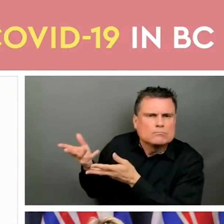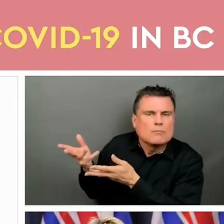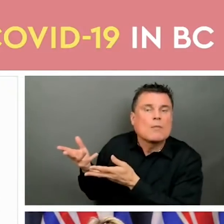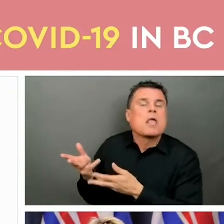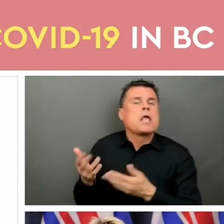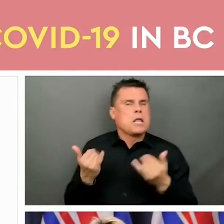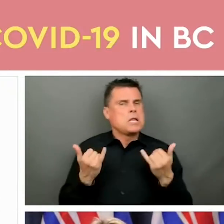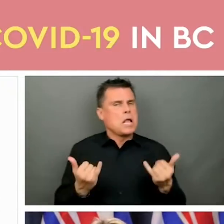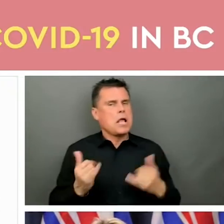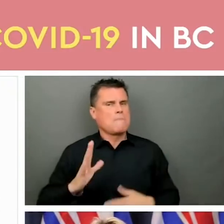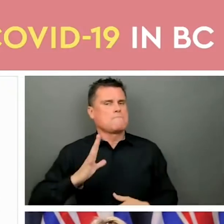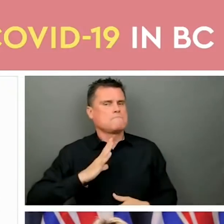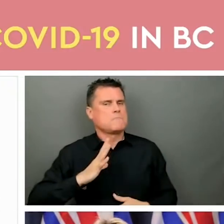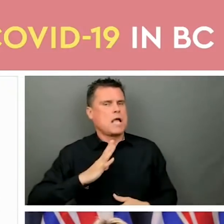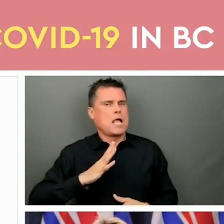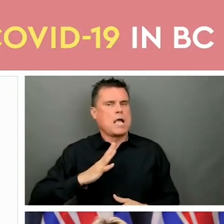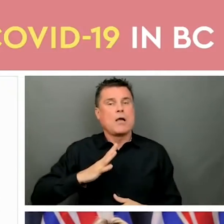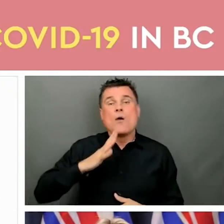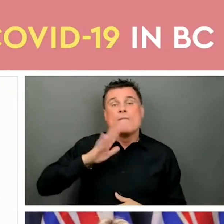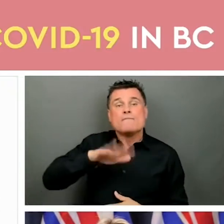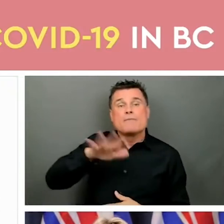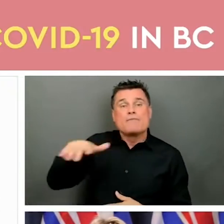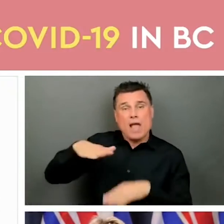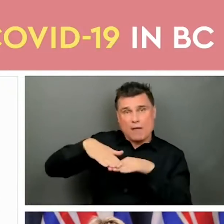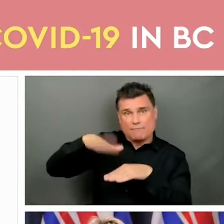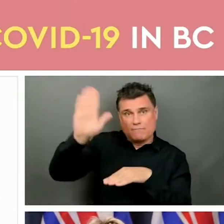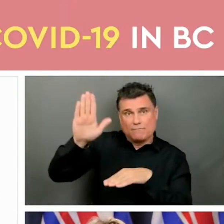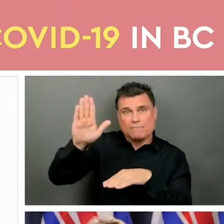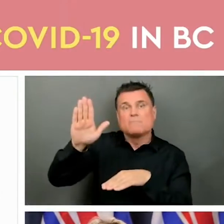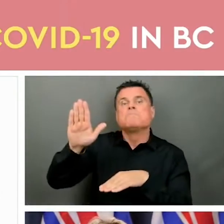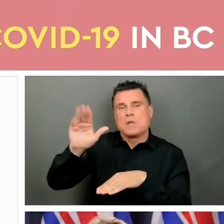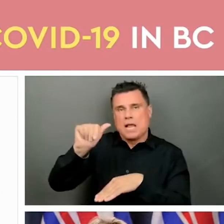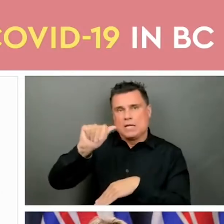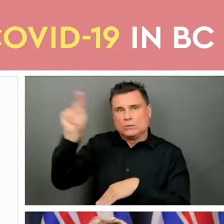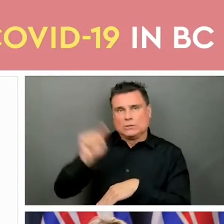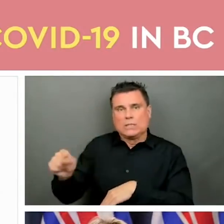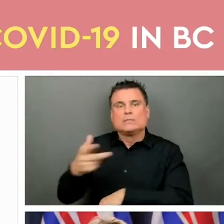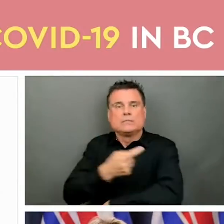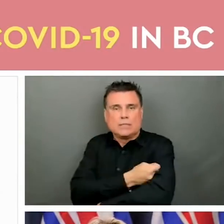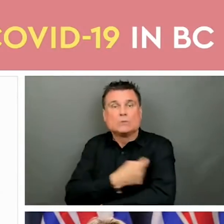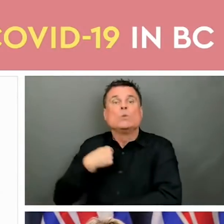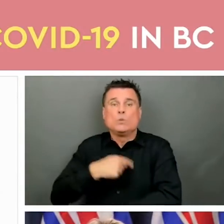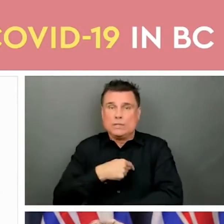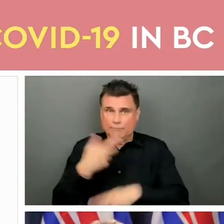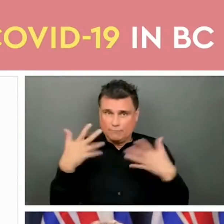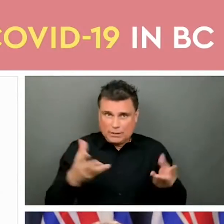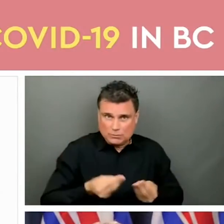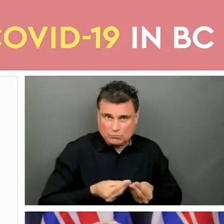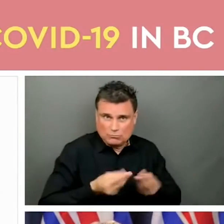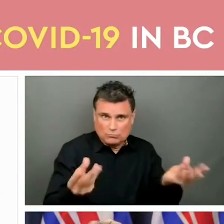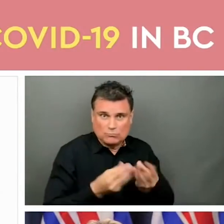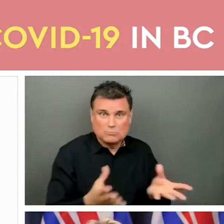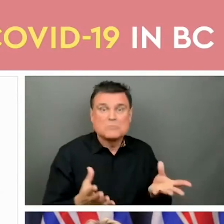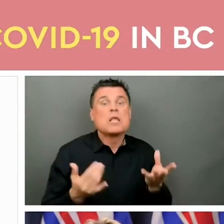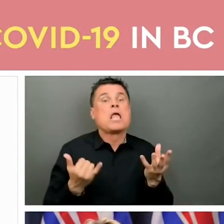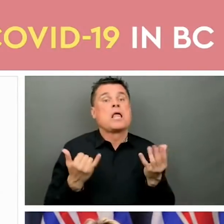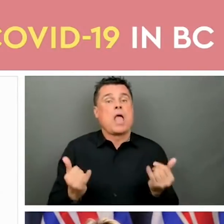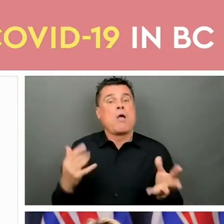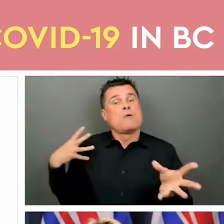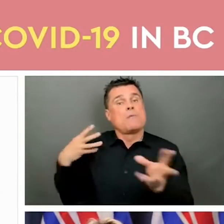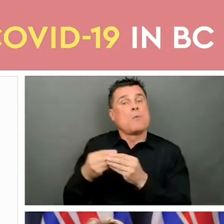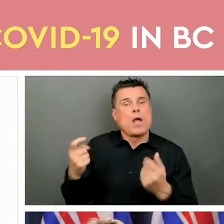primarily over the age of 55, although we initially had a good start with some of our worker program. And we have